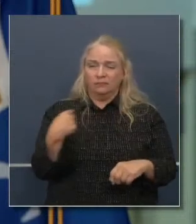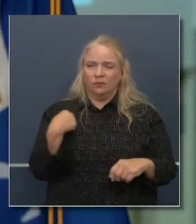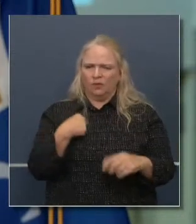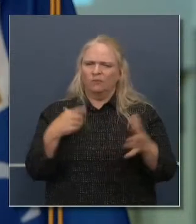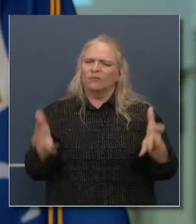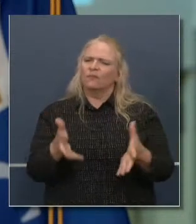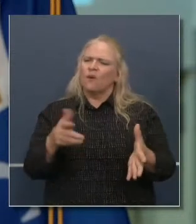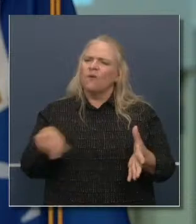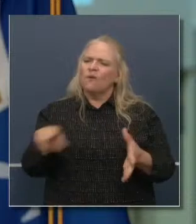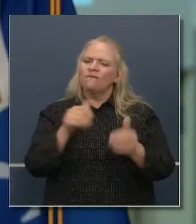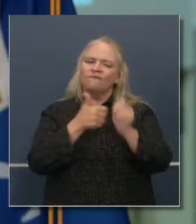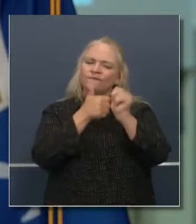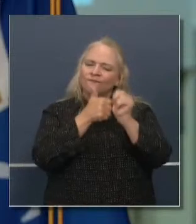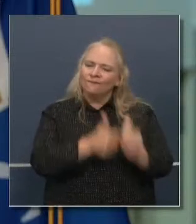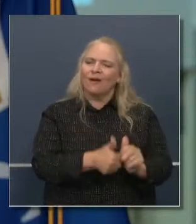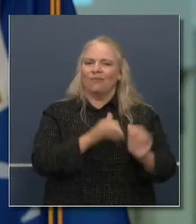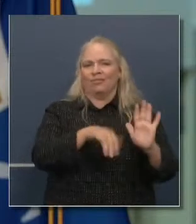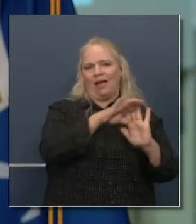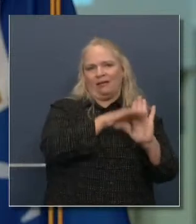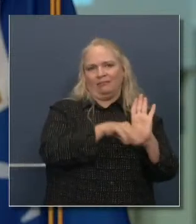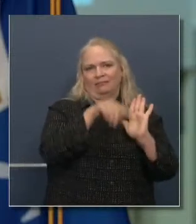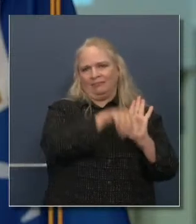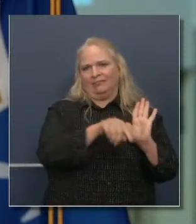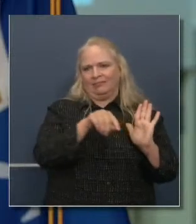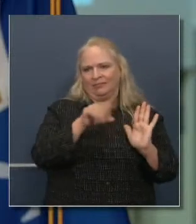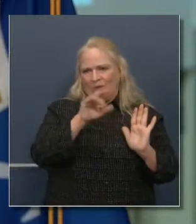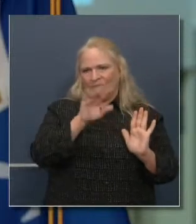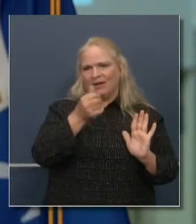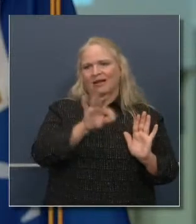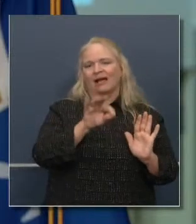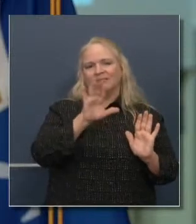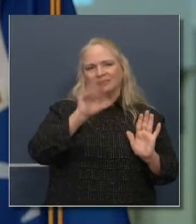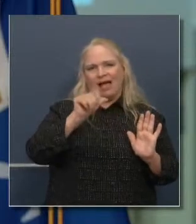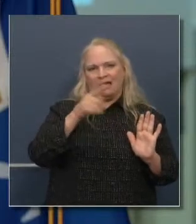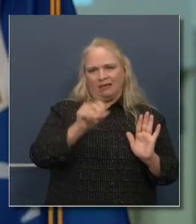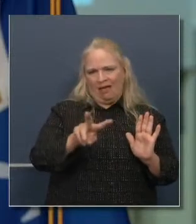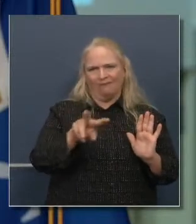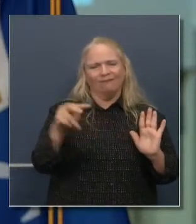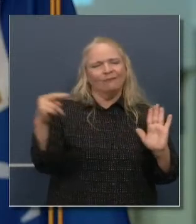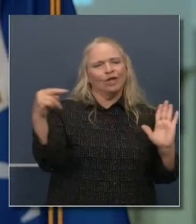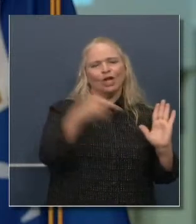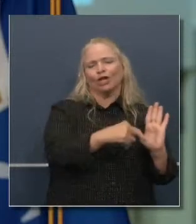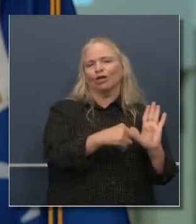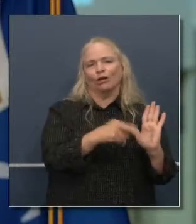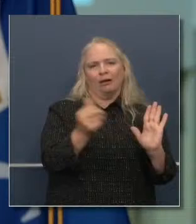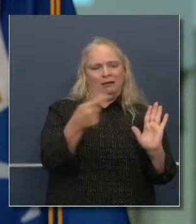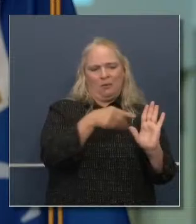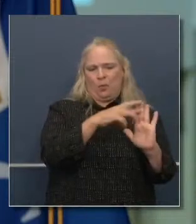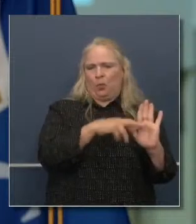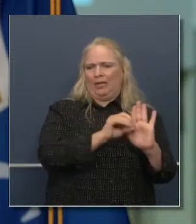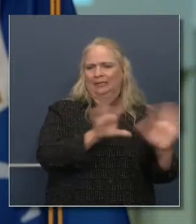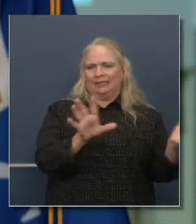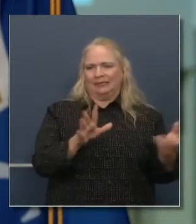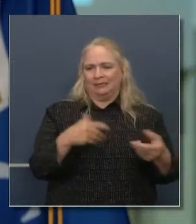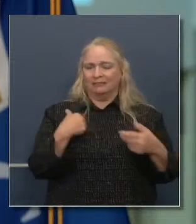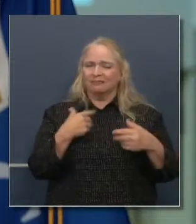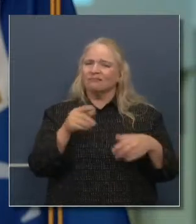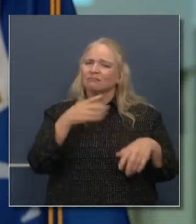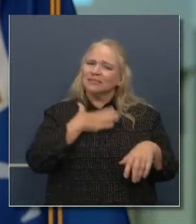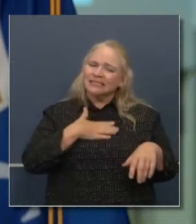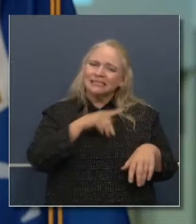website, covid19.ca.gov. I encourage people in their respective counties to go to the COVID-19